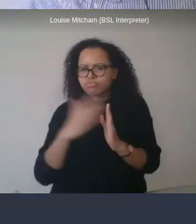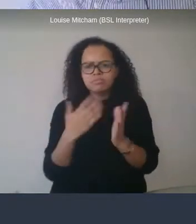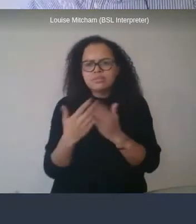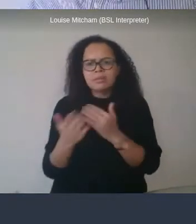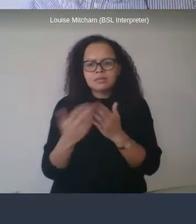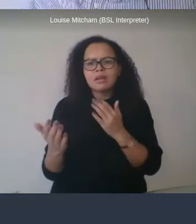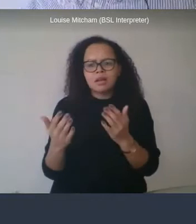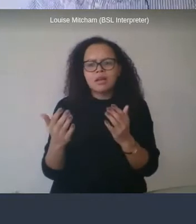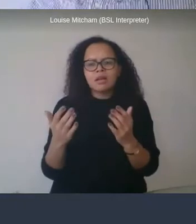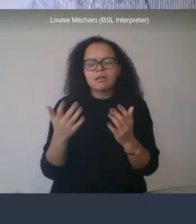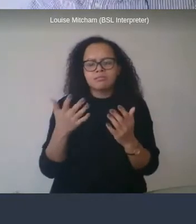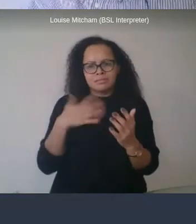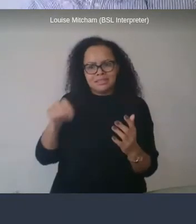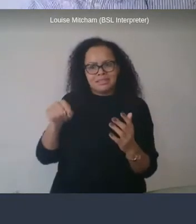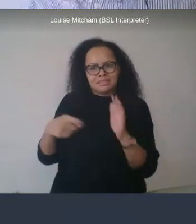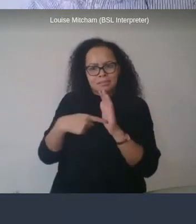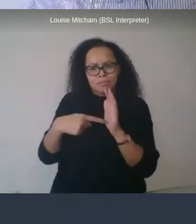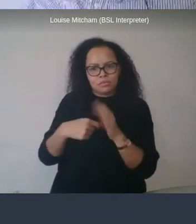use.